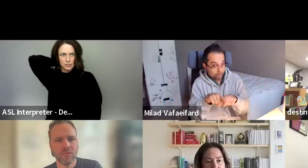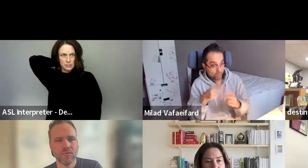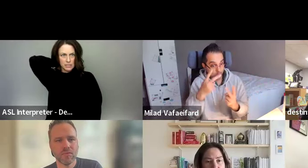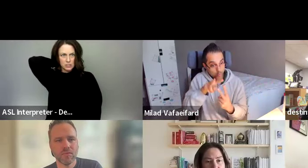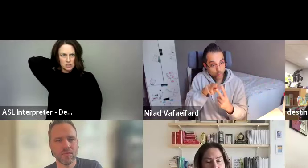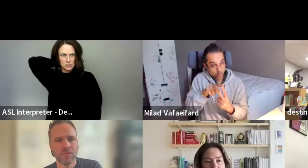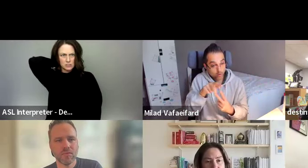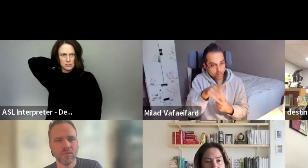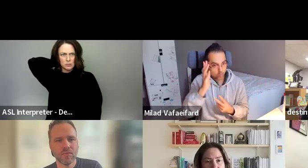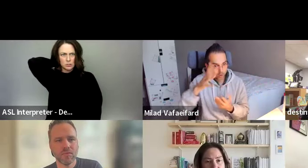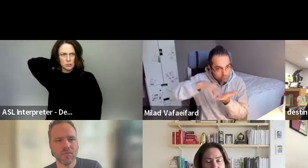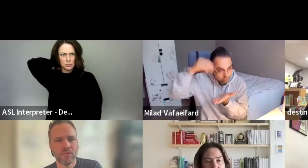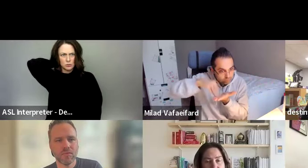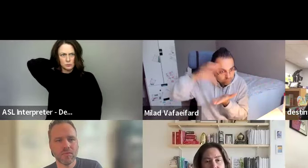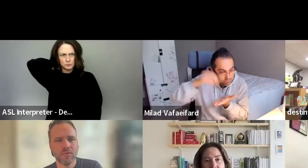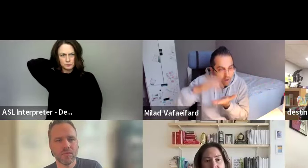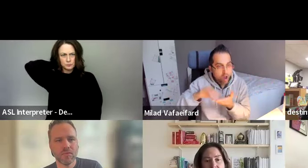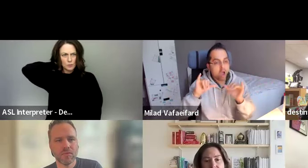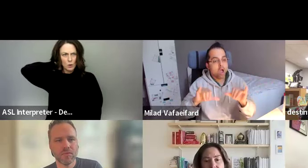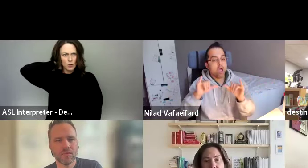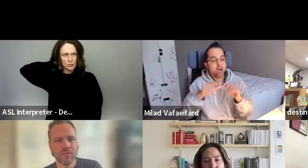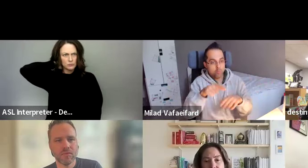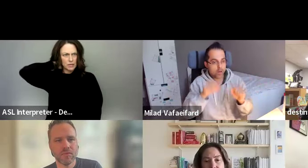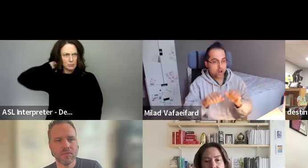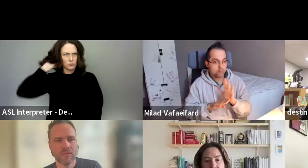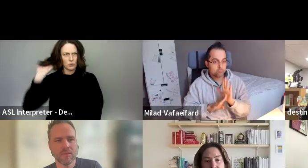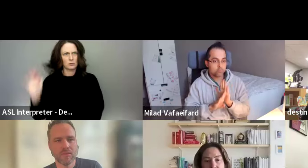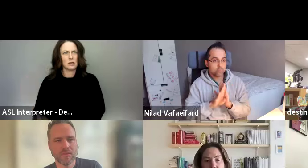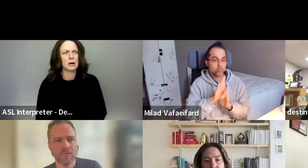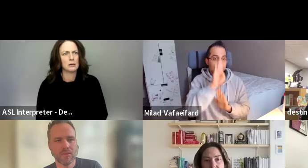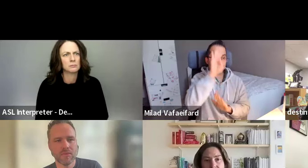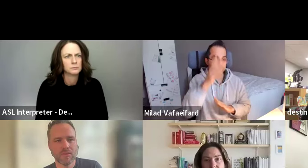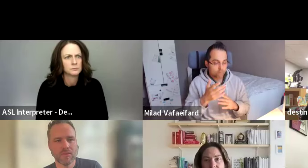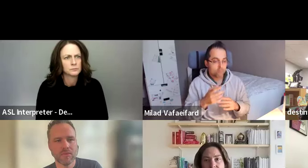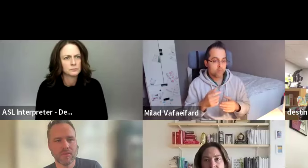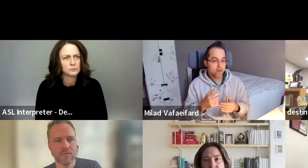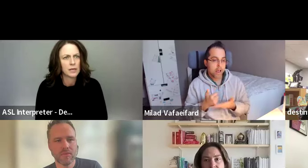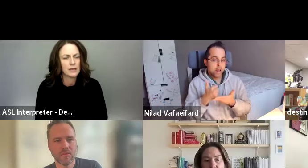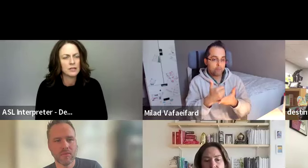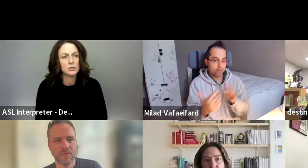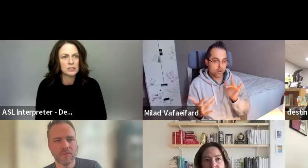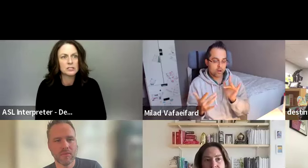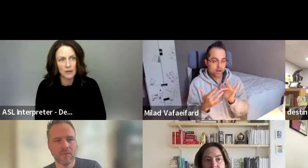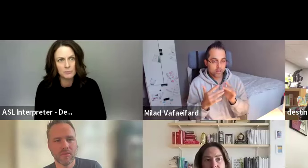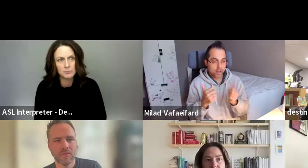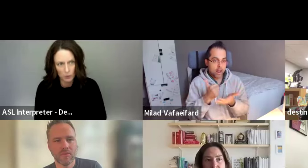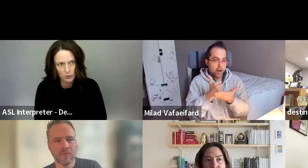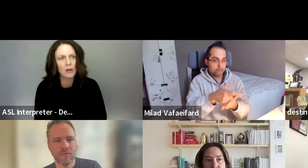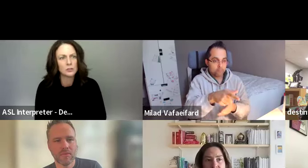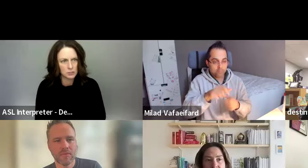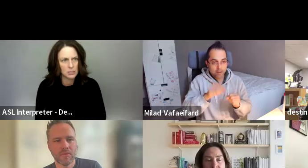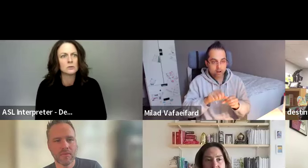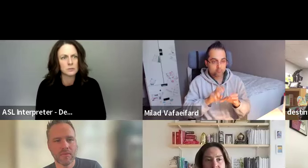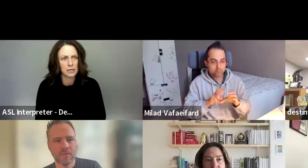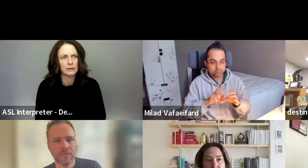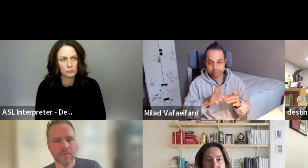be some presentations similar to what you've done before. And then you can develop more of your